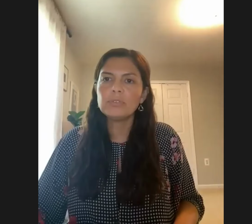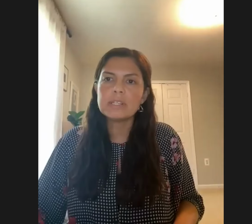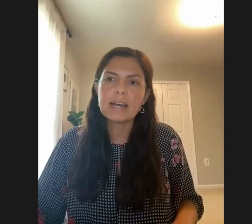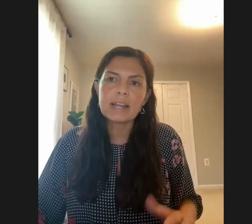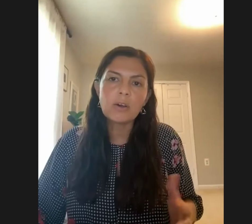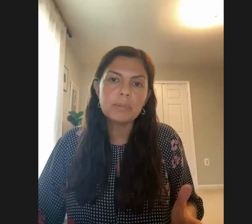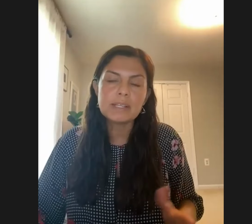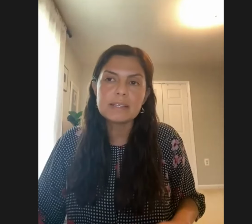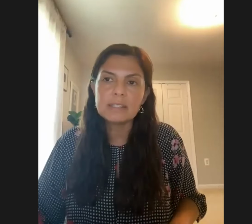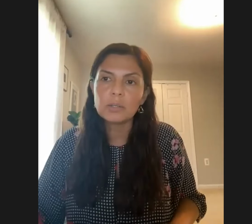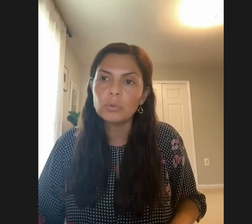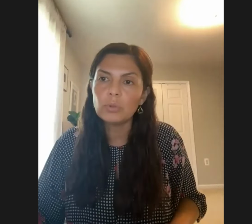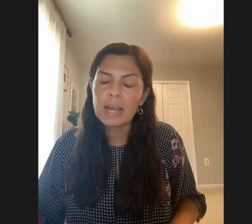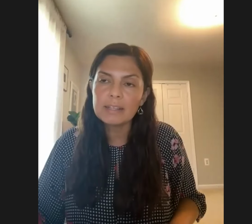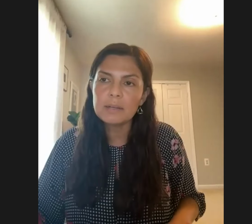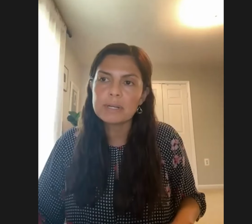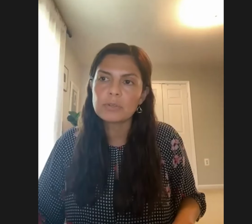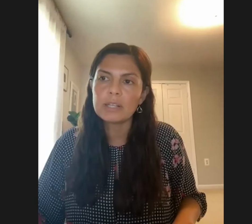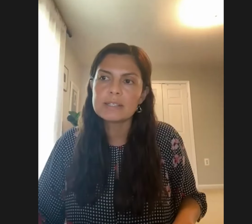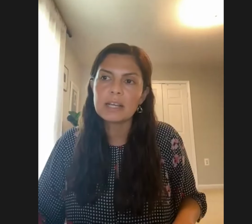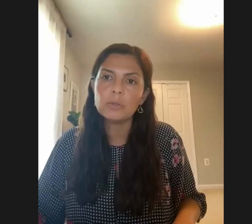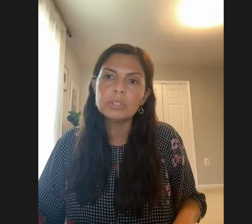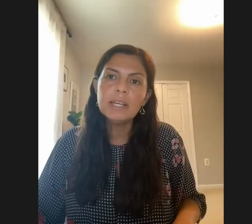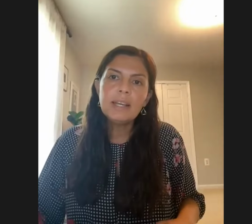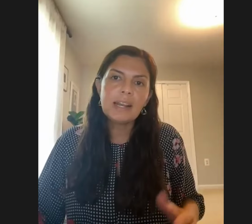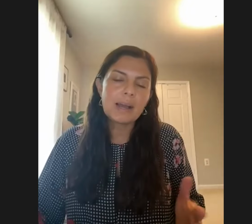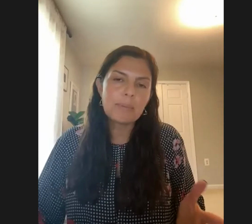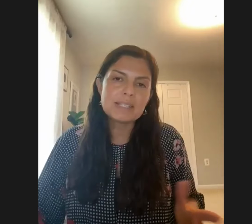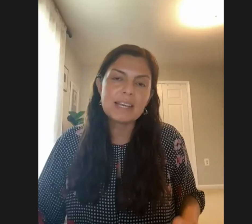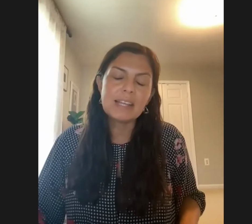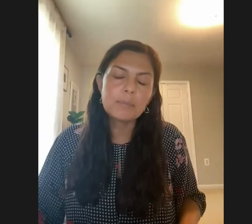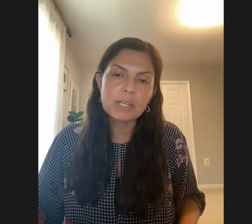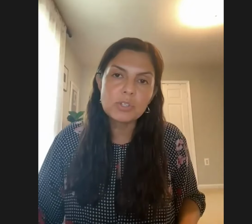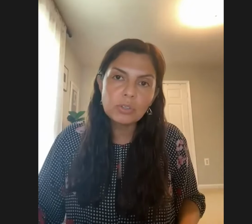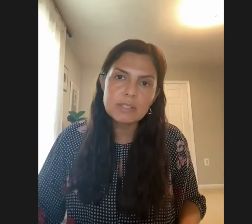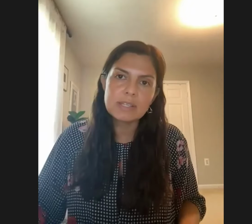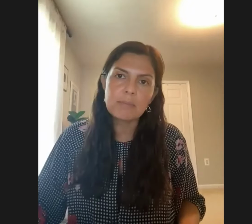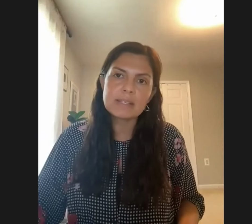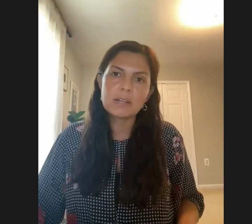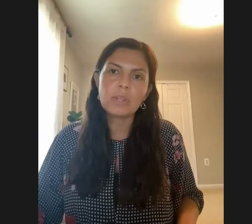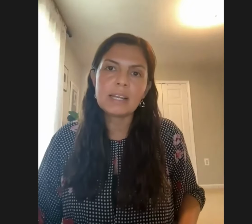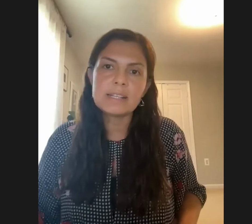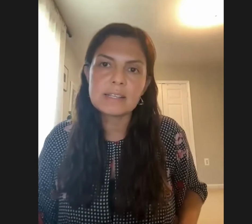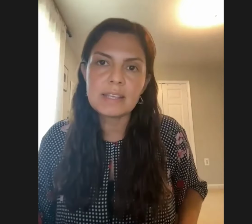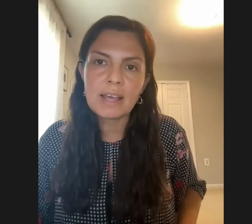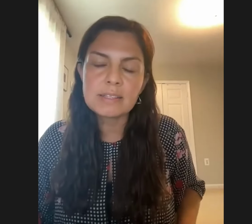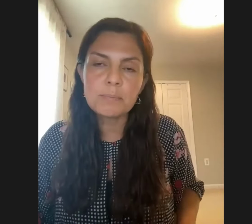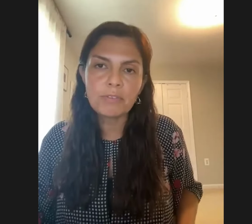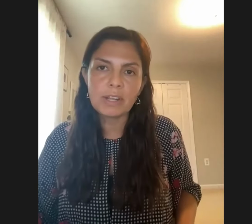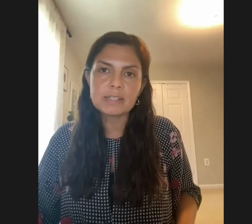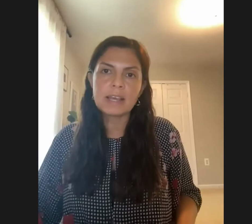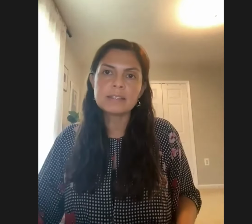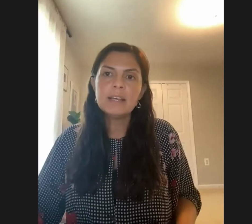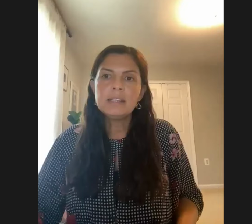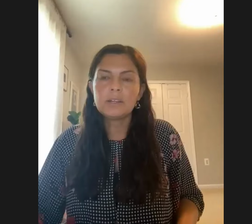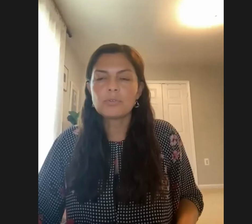also relates to the need to deepen intercultural skills of the healthcare staff and the capacity of adaptation to the